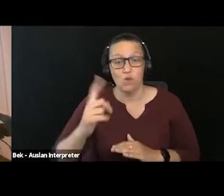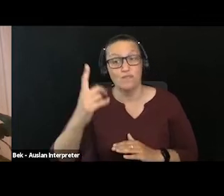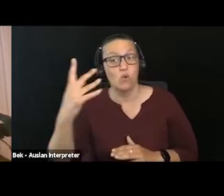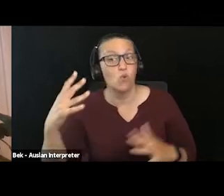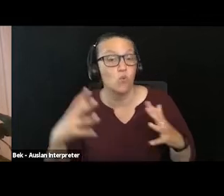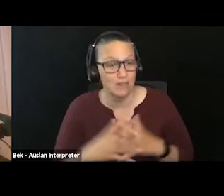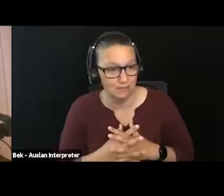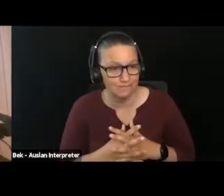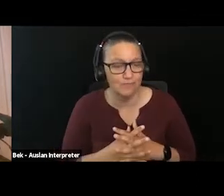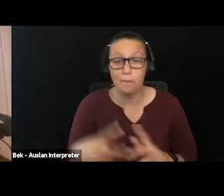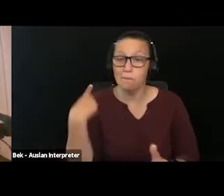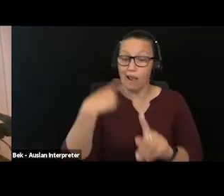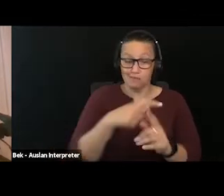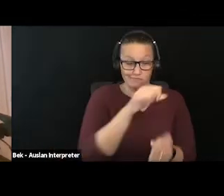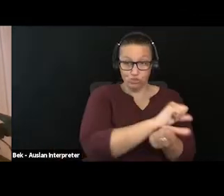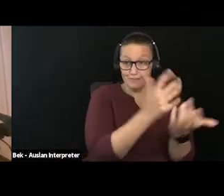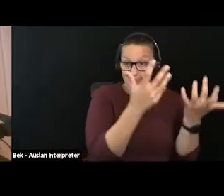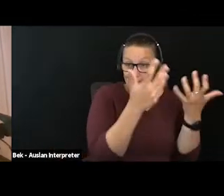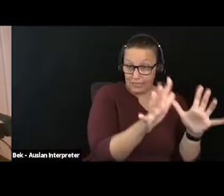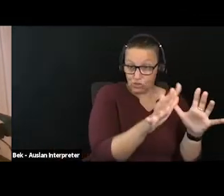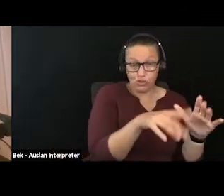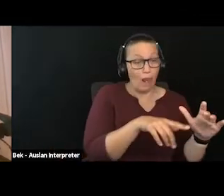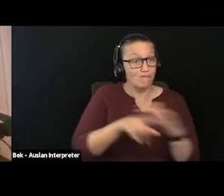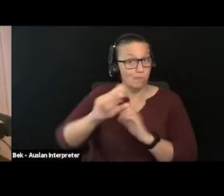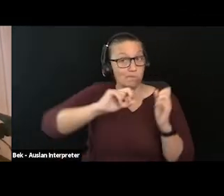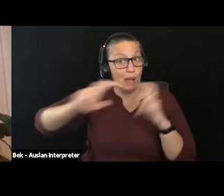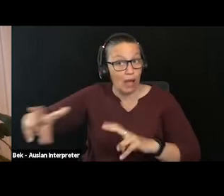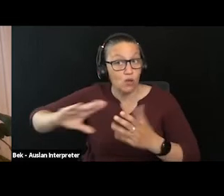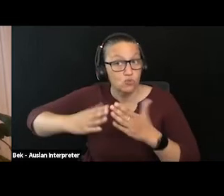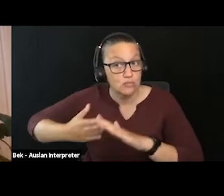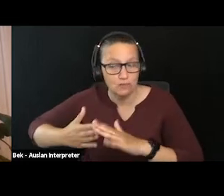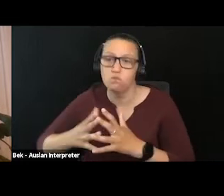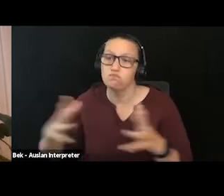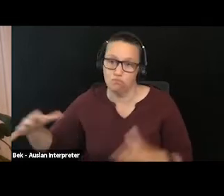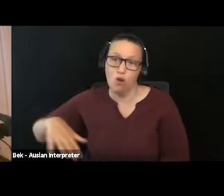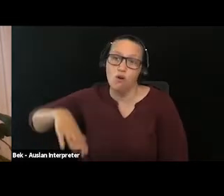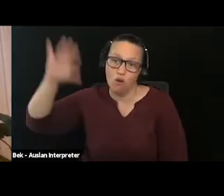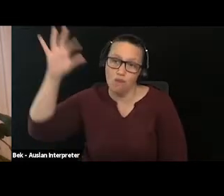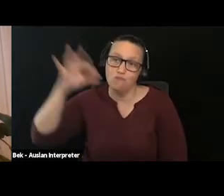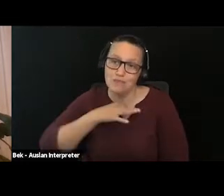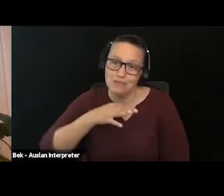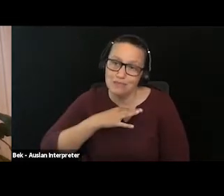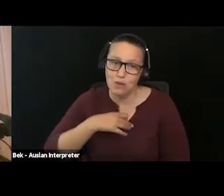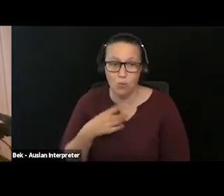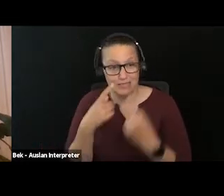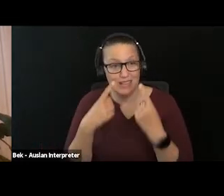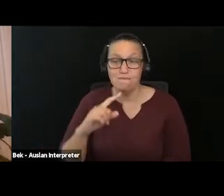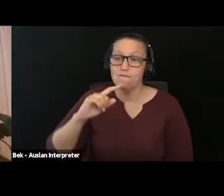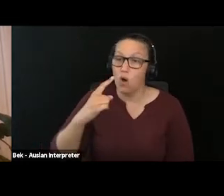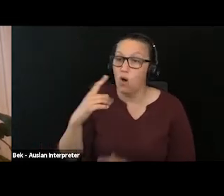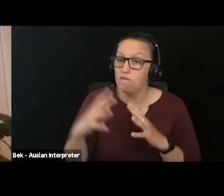Leaving prison is also a very risky period, and we similarly found in the first 4 weeks of